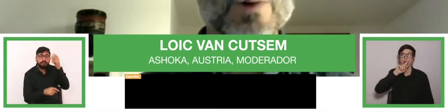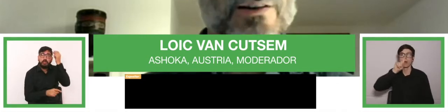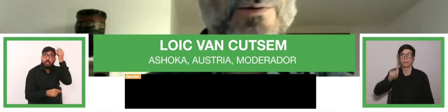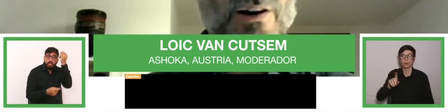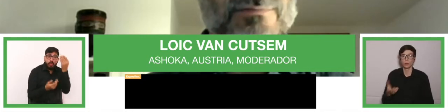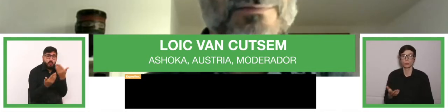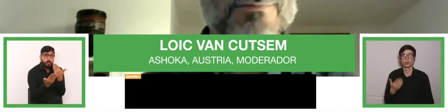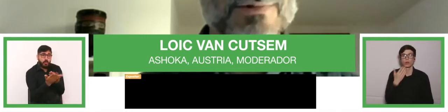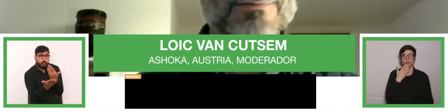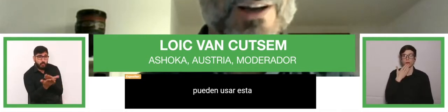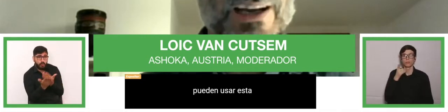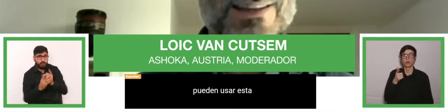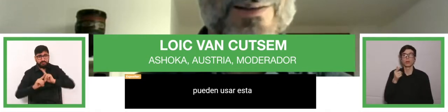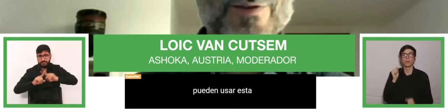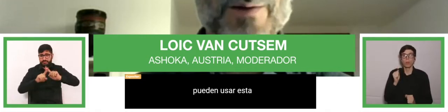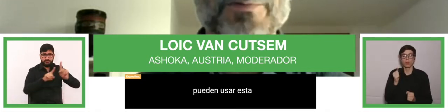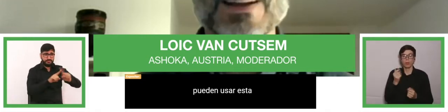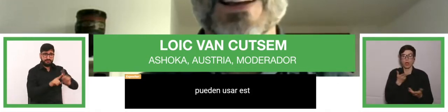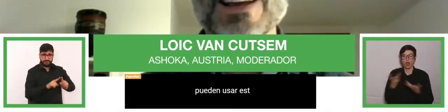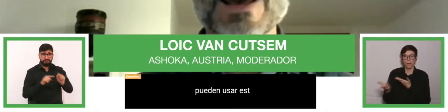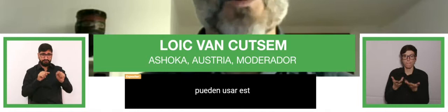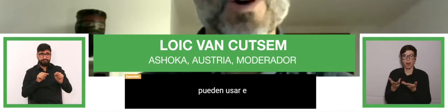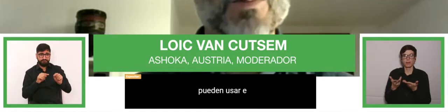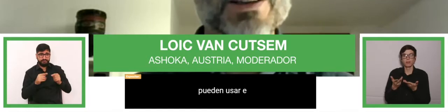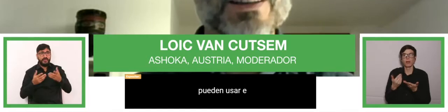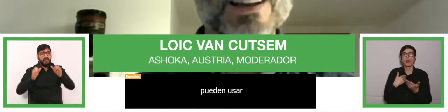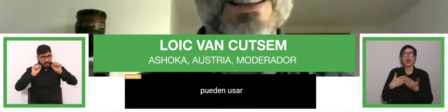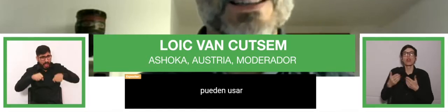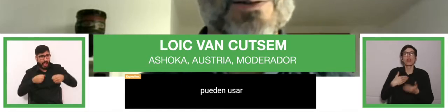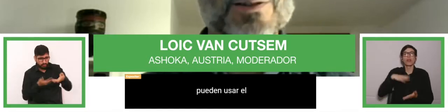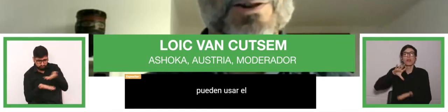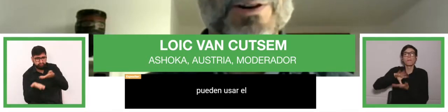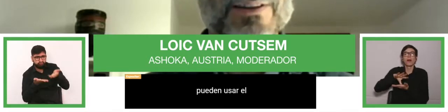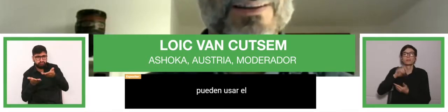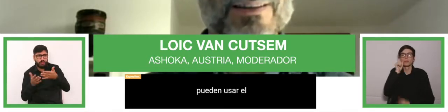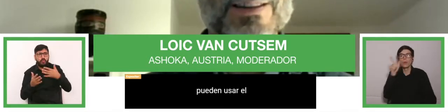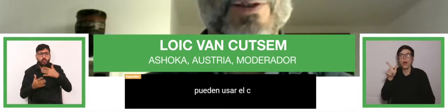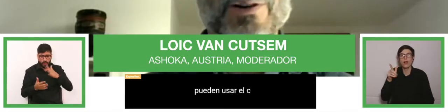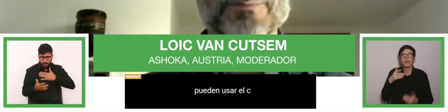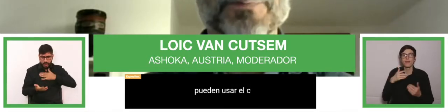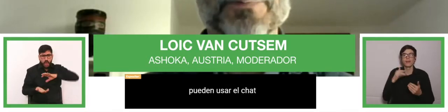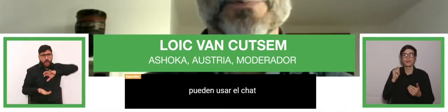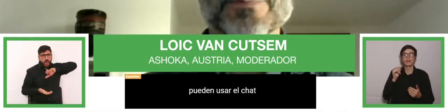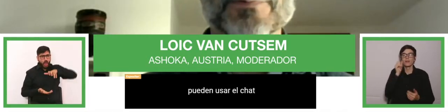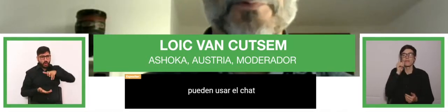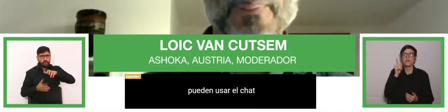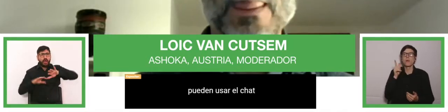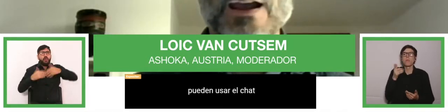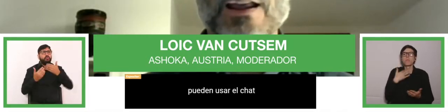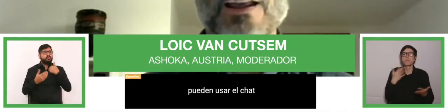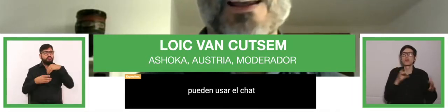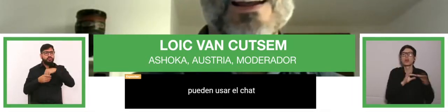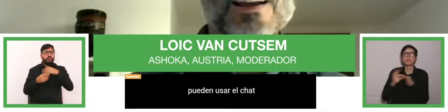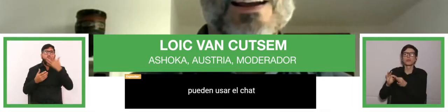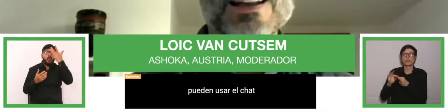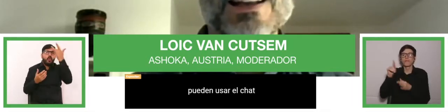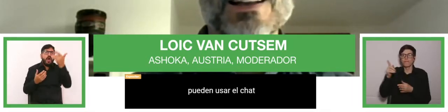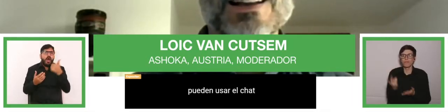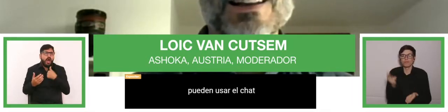sharing where you are connecting from, desde dónde se están conectando y qué les motiva a estar en esta sesión y en este